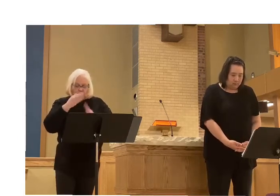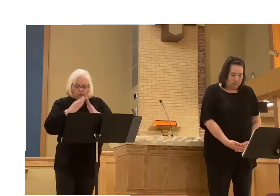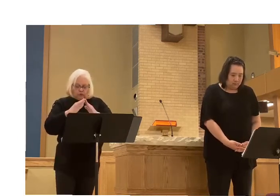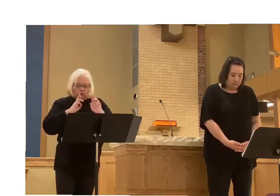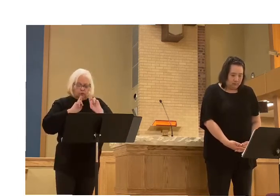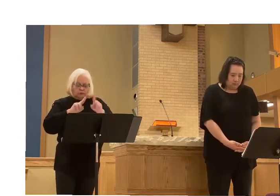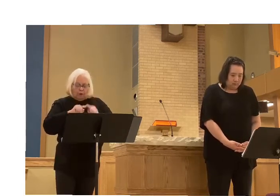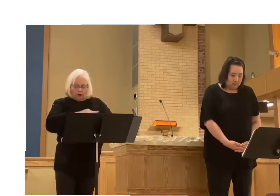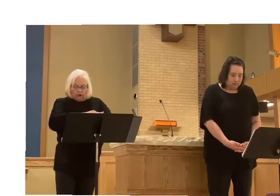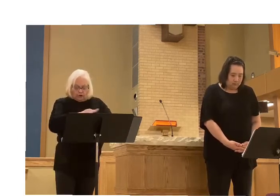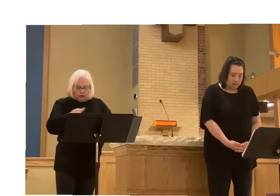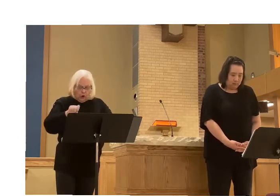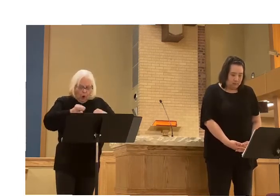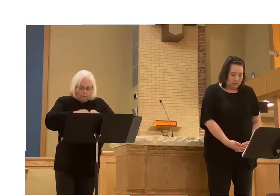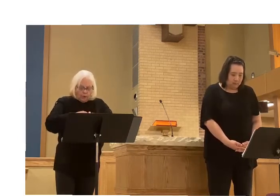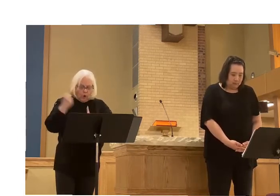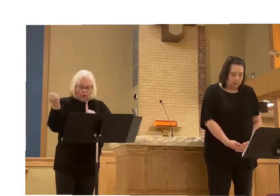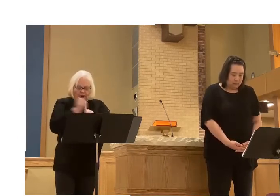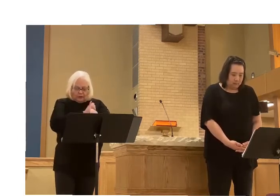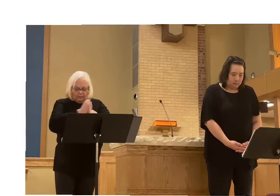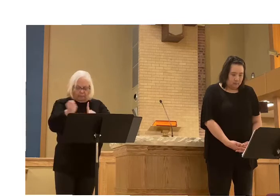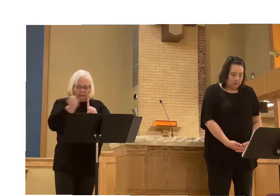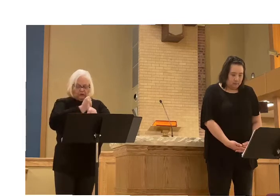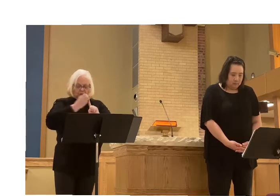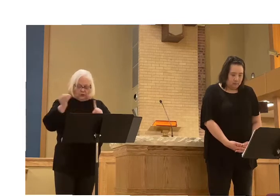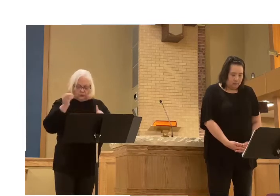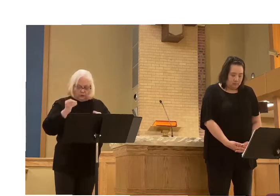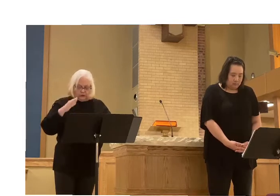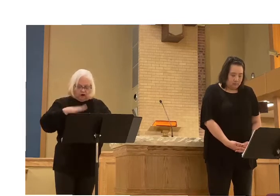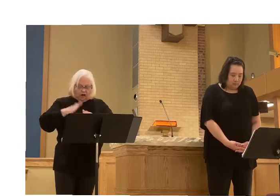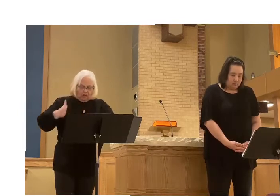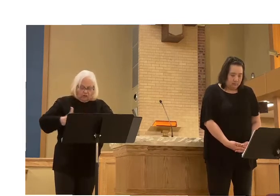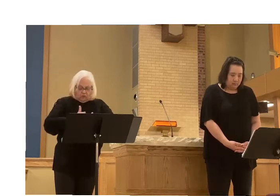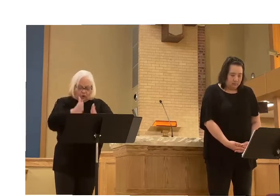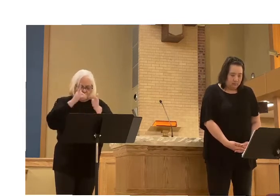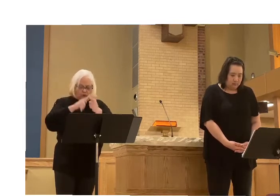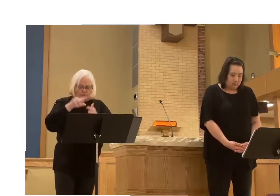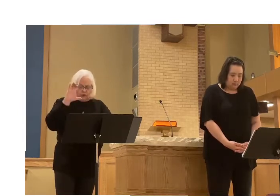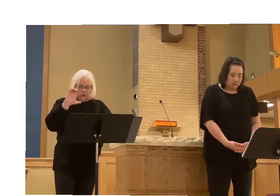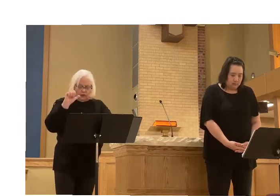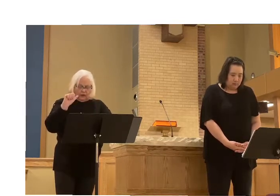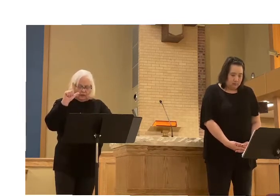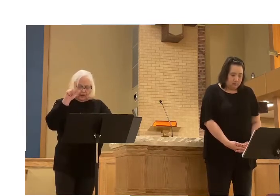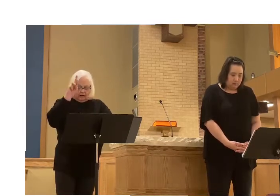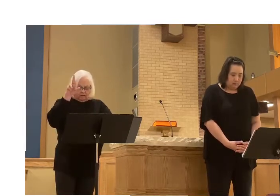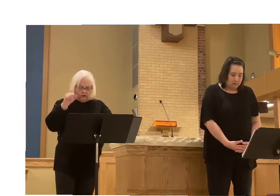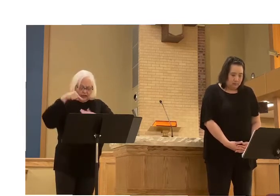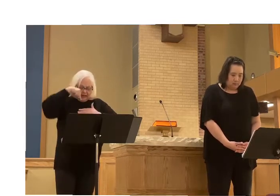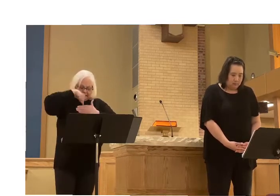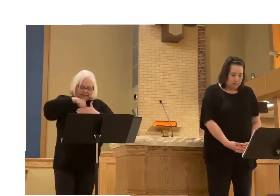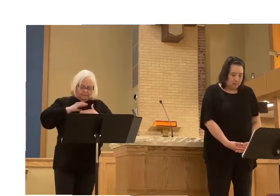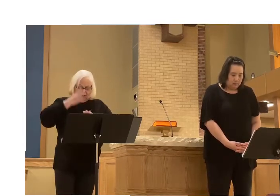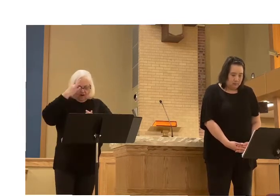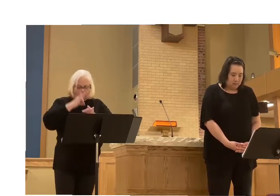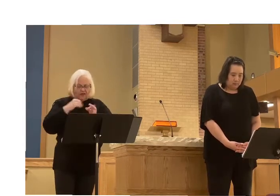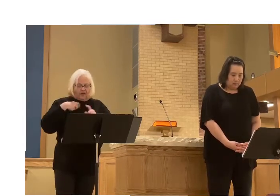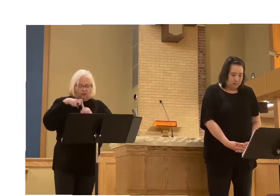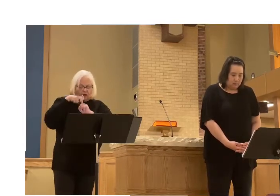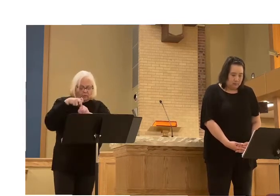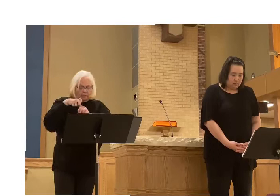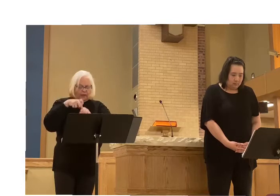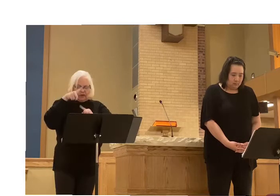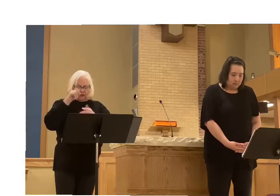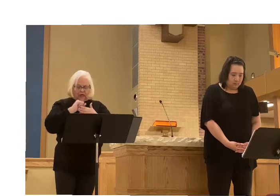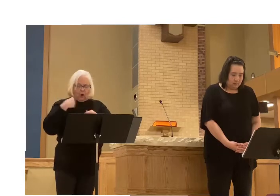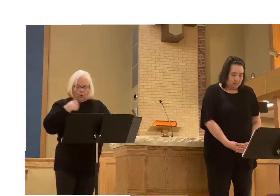broken, bruised, and beaten on the road to Calvary. Deepen our faith, we beg you, so that we may see you and our